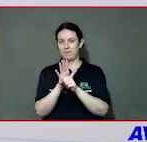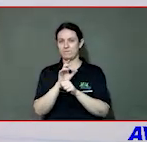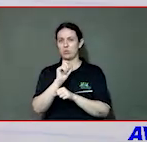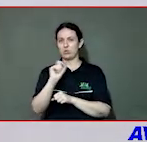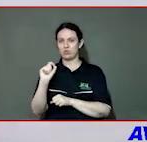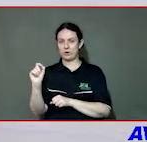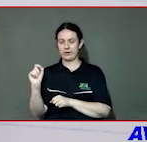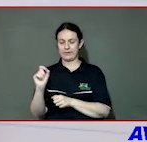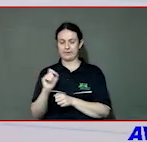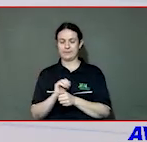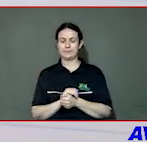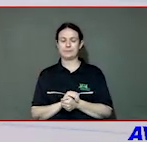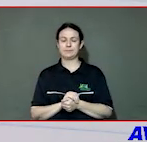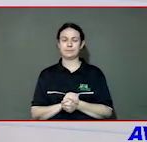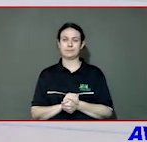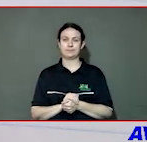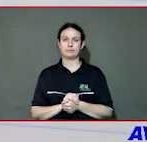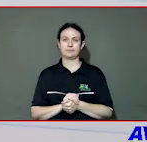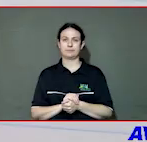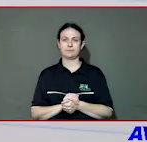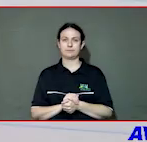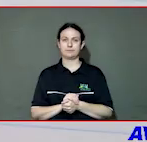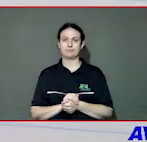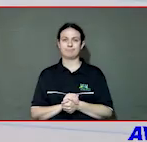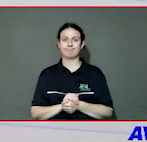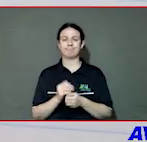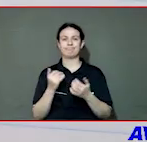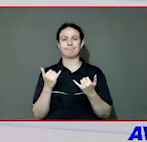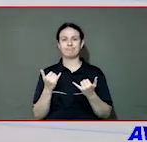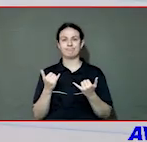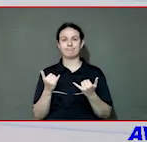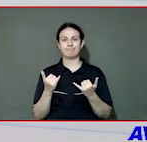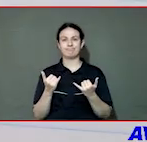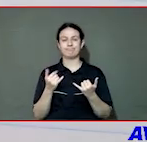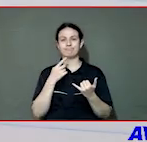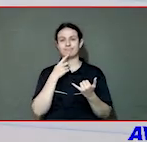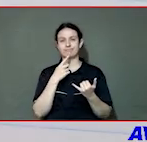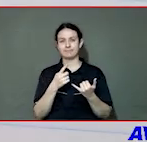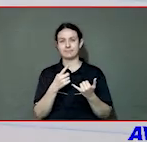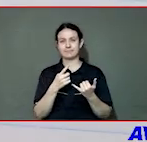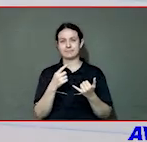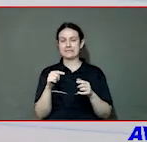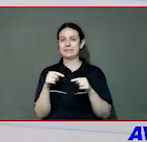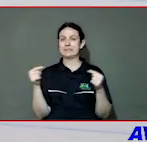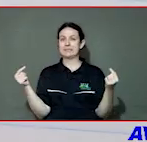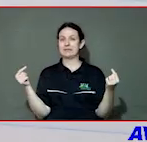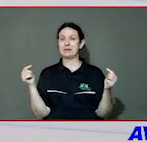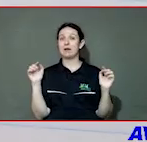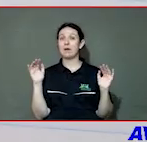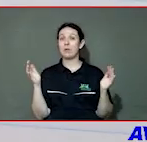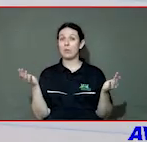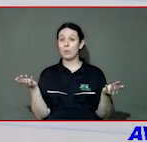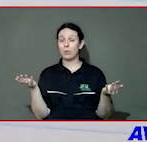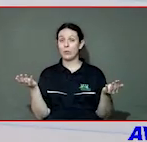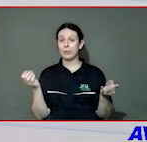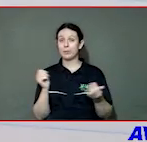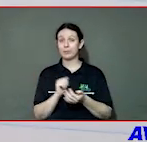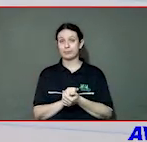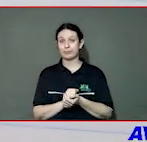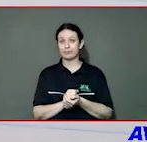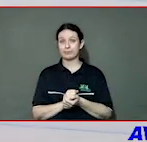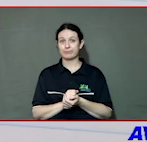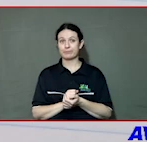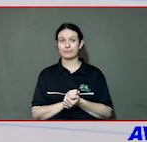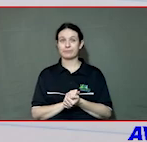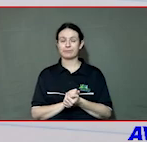just IMF. Okay, so now you're going to say, now it must differ. Now the problem